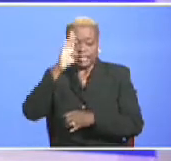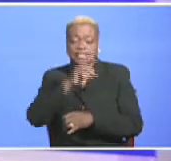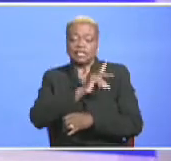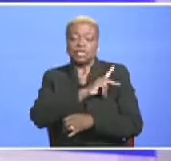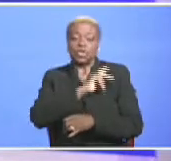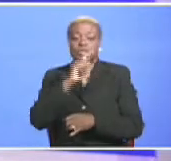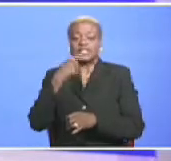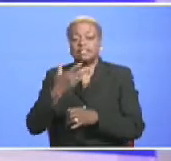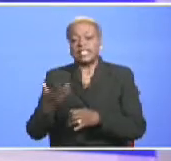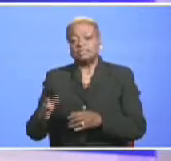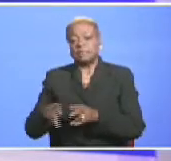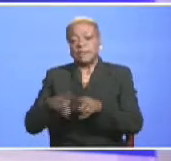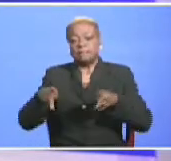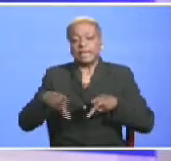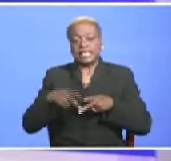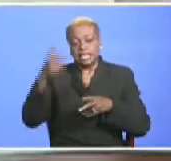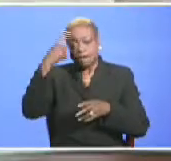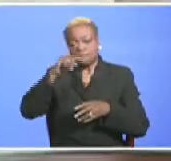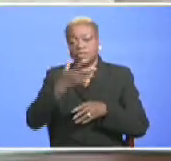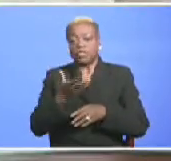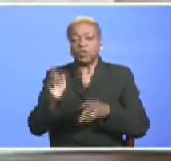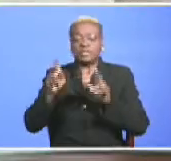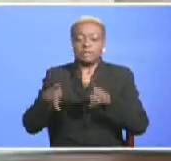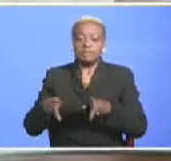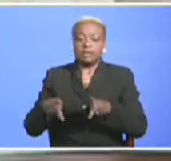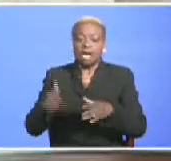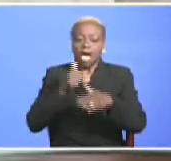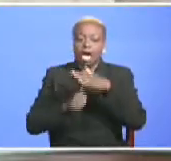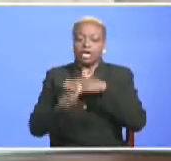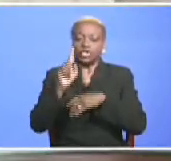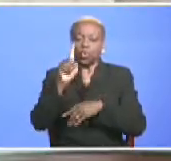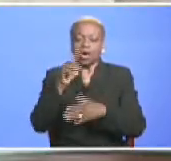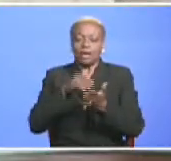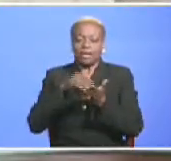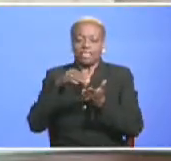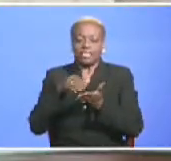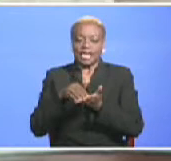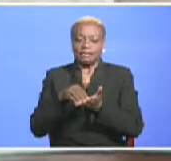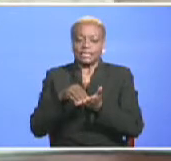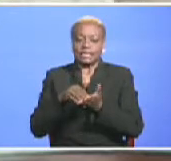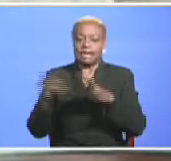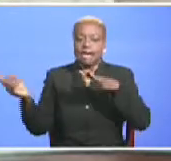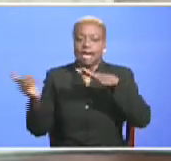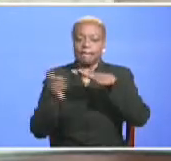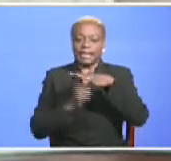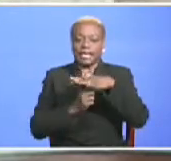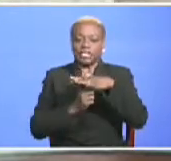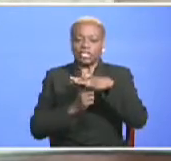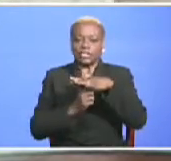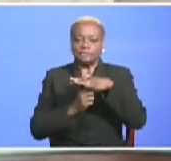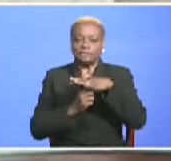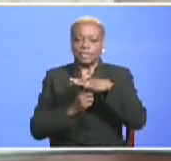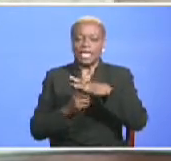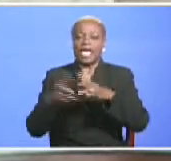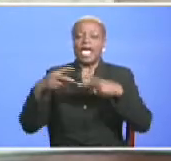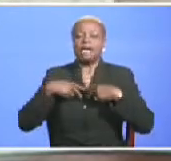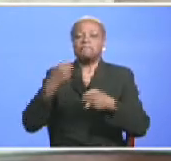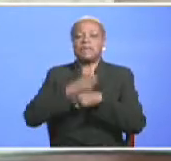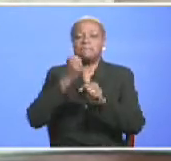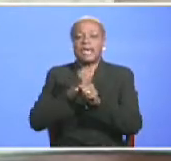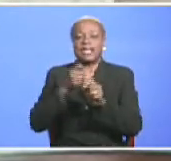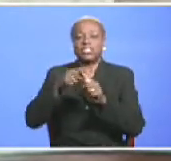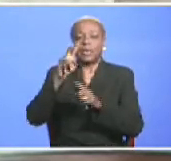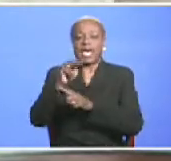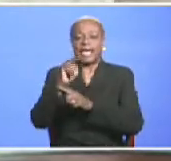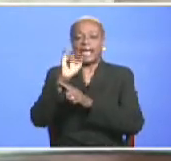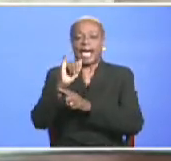those victims. Just under 1,000 applications have been made to N.I.B.